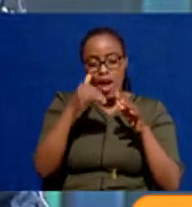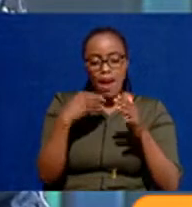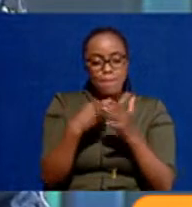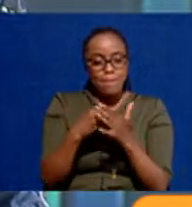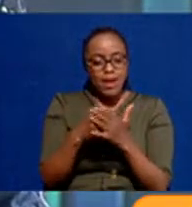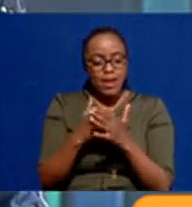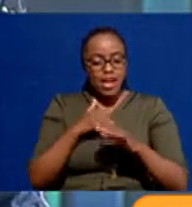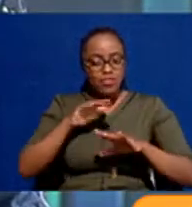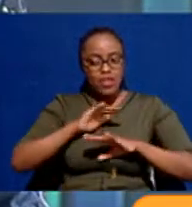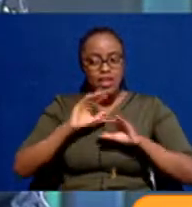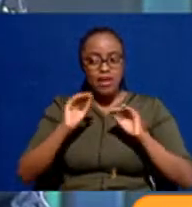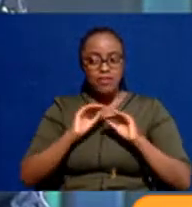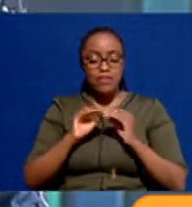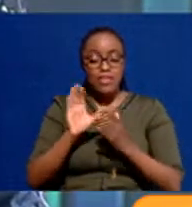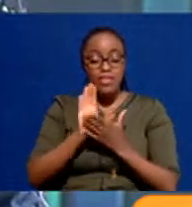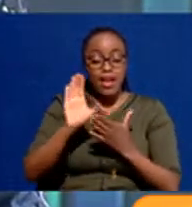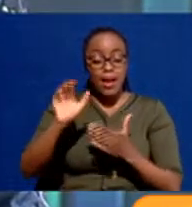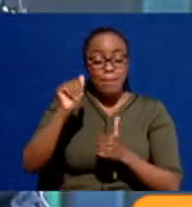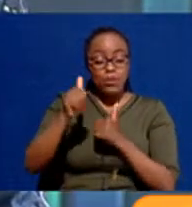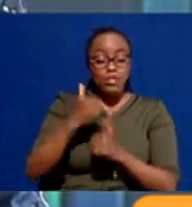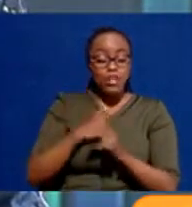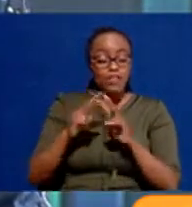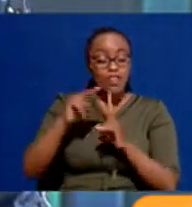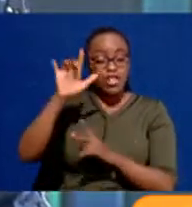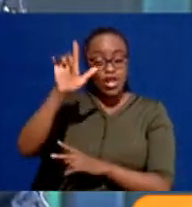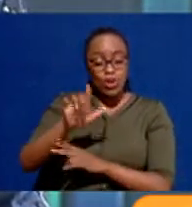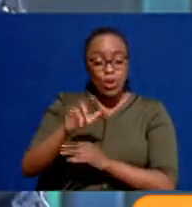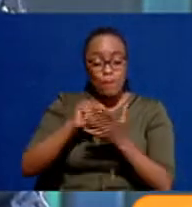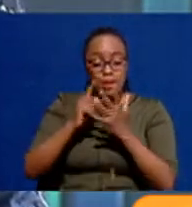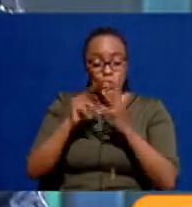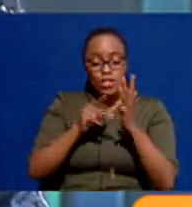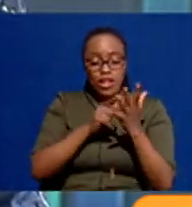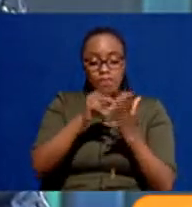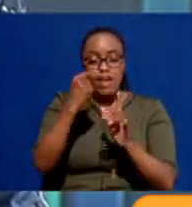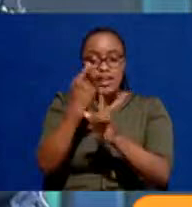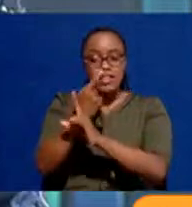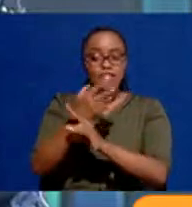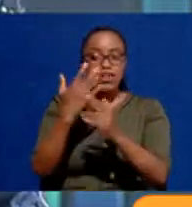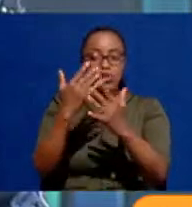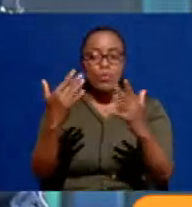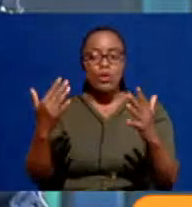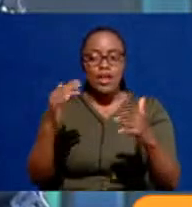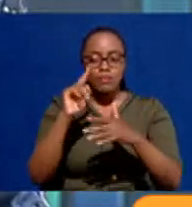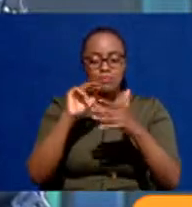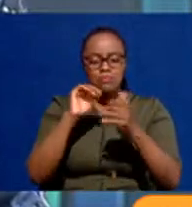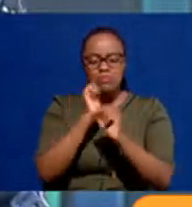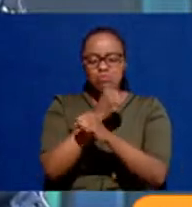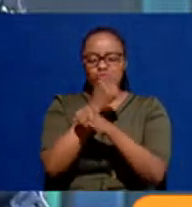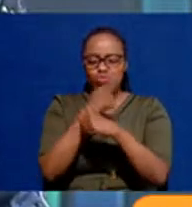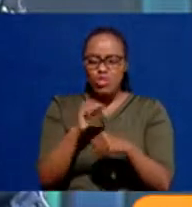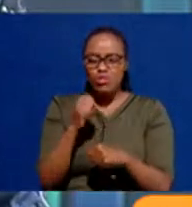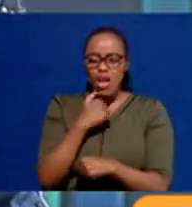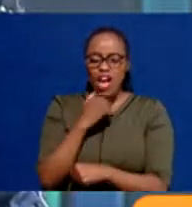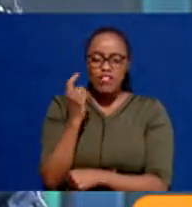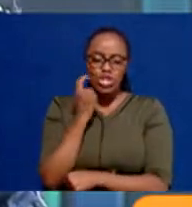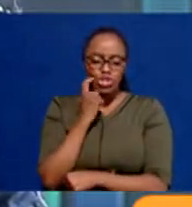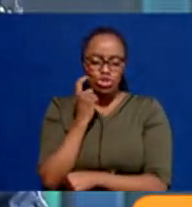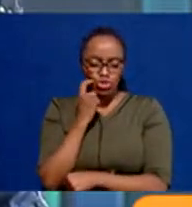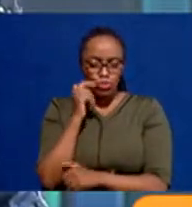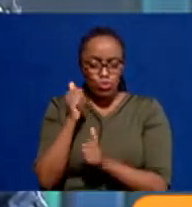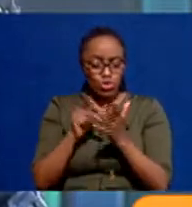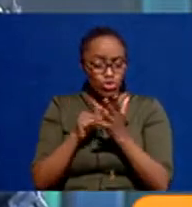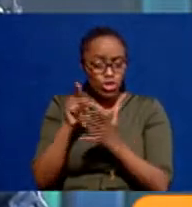outlay. The capital they have is very low. So if they have to buy different products, it's highly unlikely that it will be a kiosk will